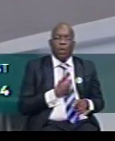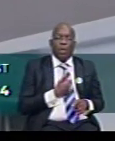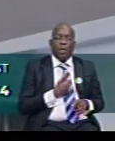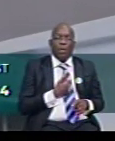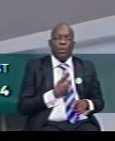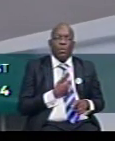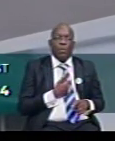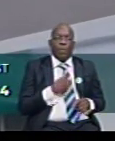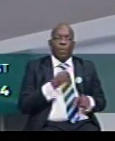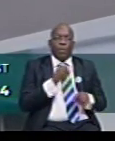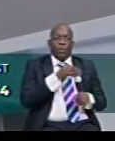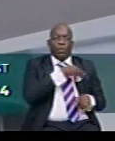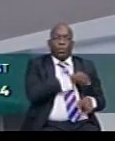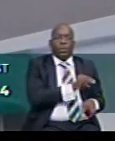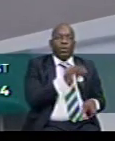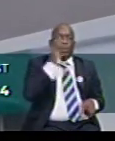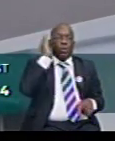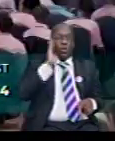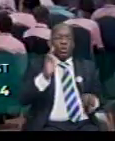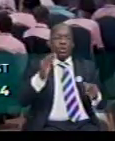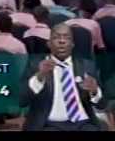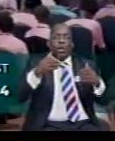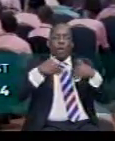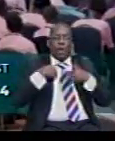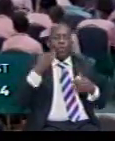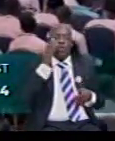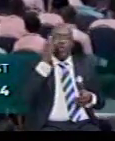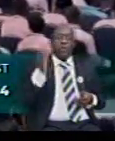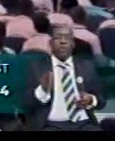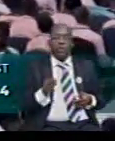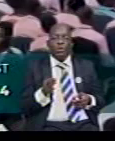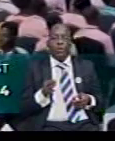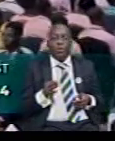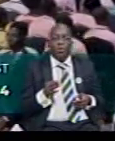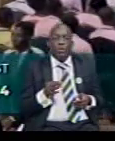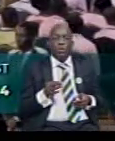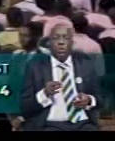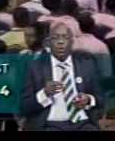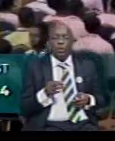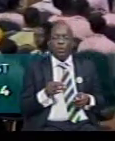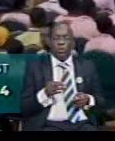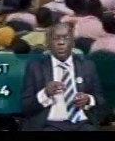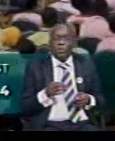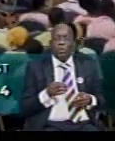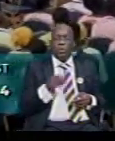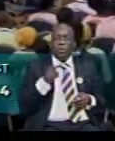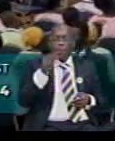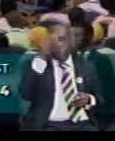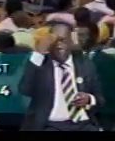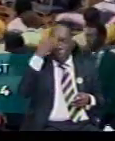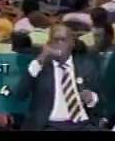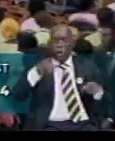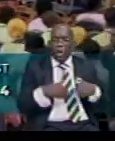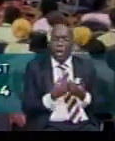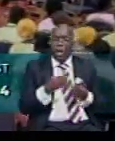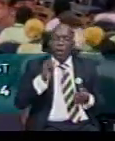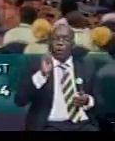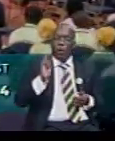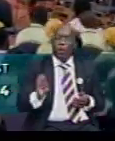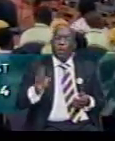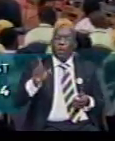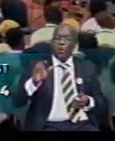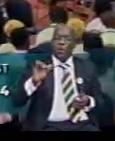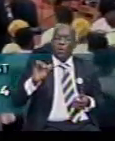bear much fruit. But you know how Elijah did it? It's in 1